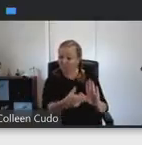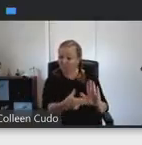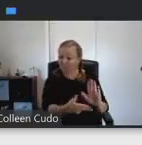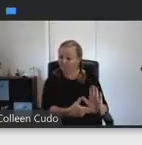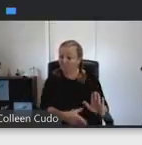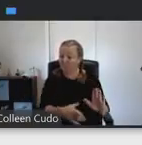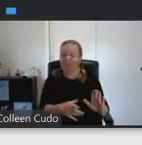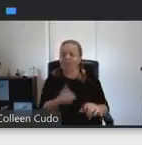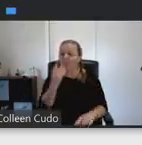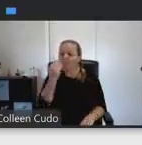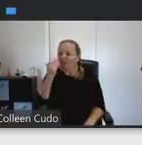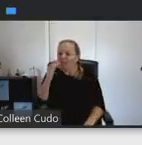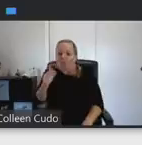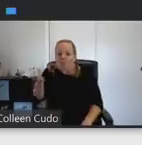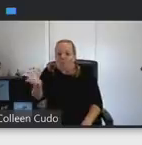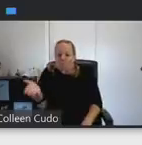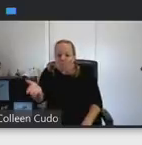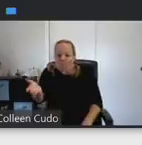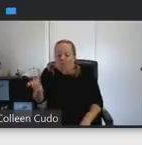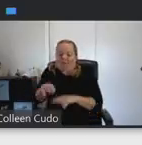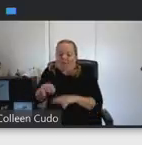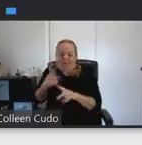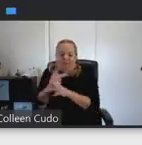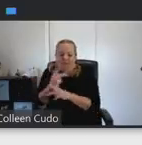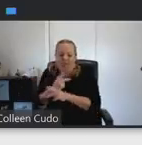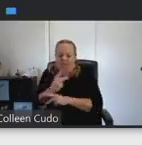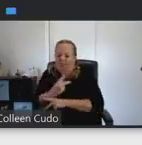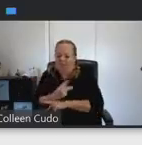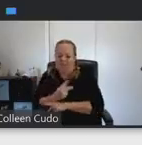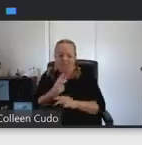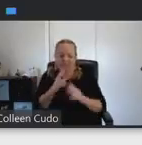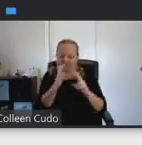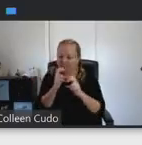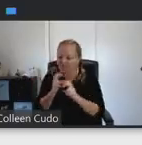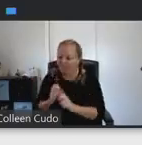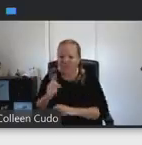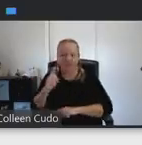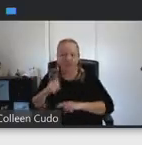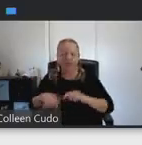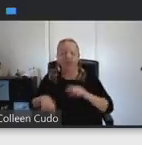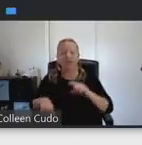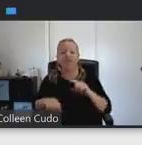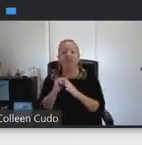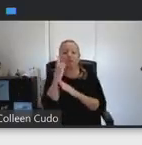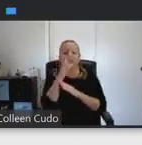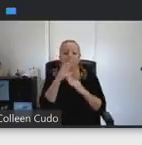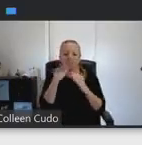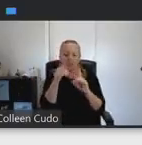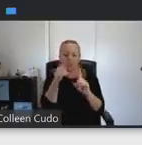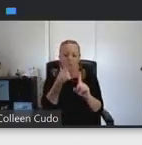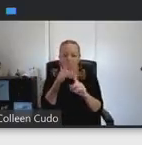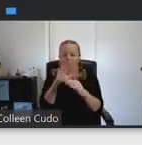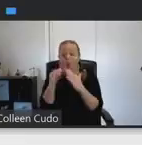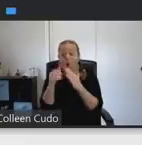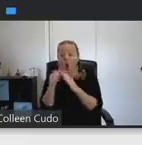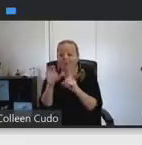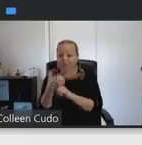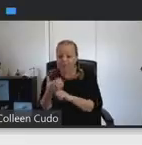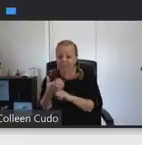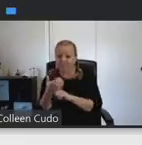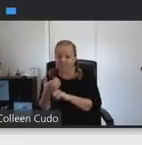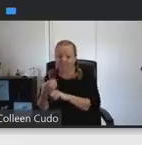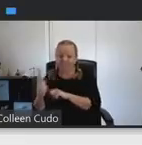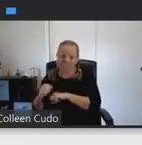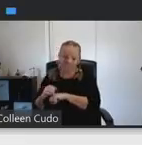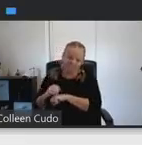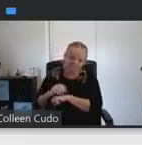investigate it. That is why our goal is that all cases are referred to us within 24 hours. And that's a goal that's actually